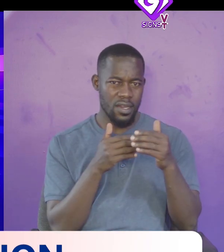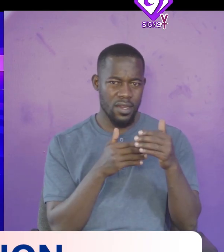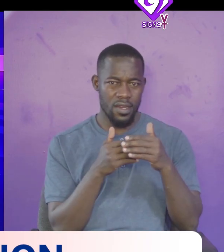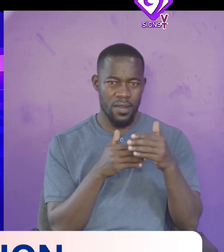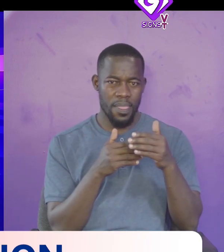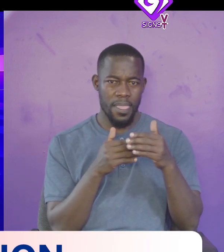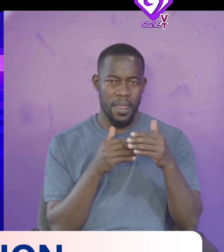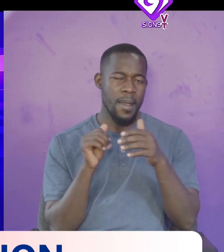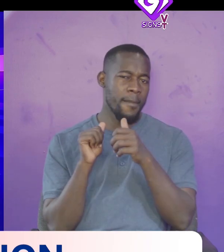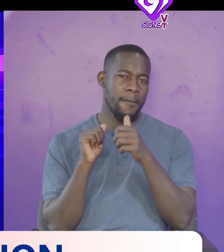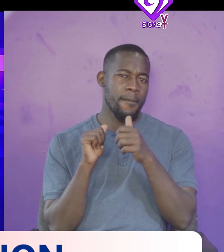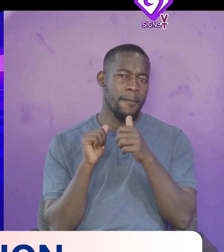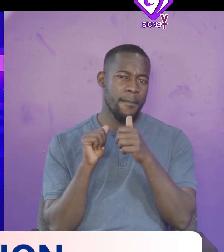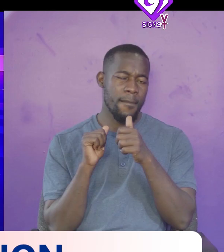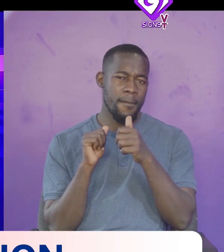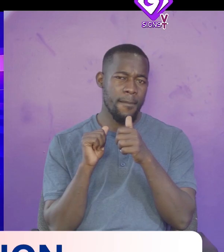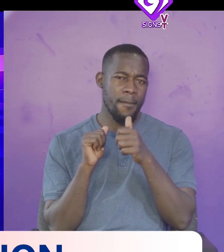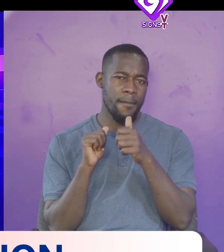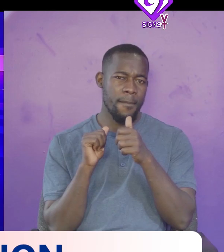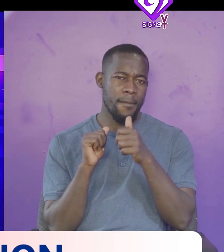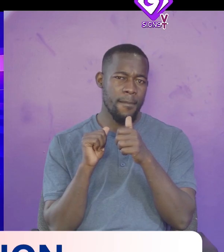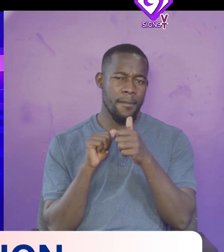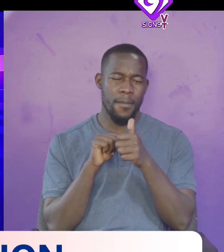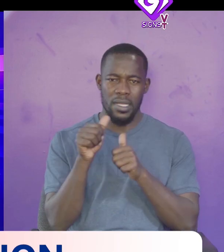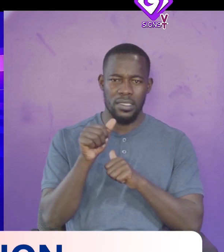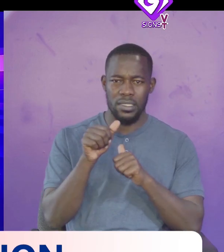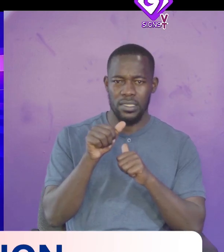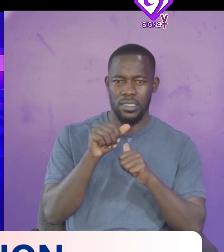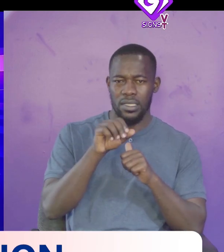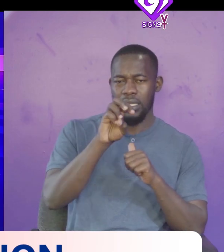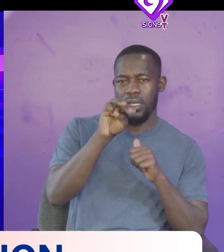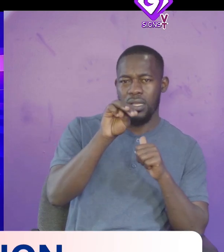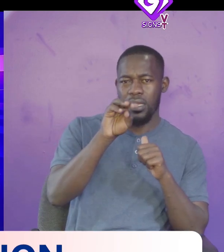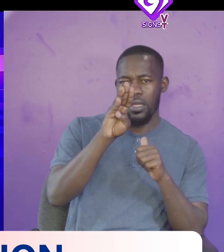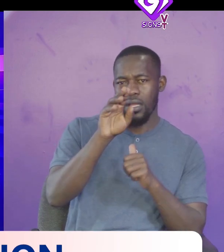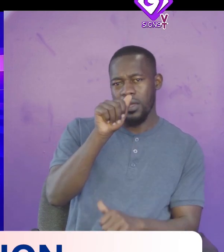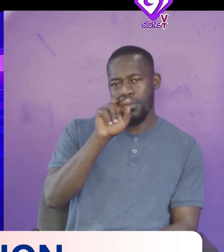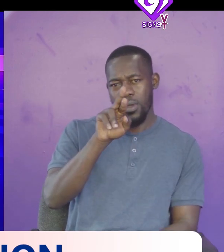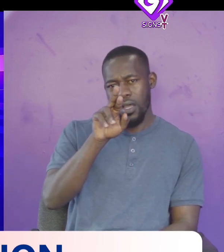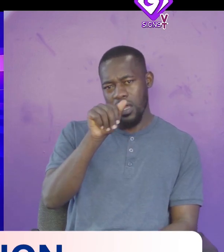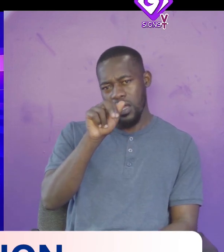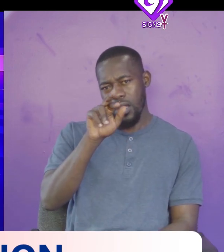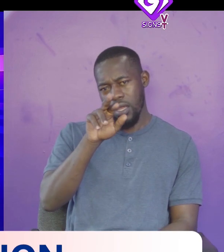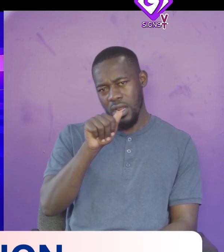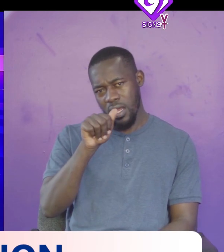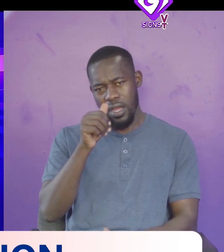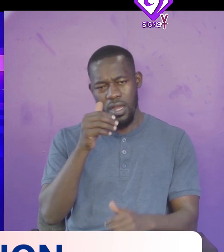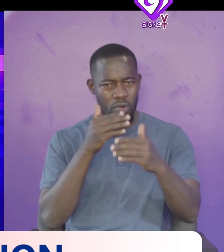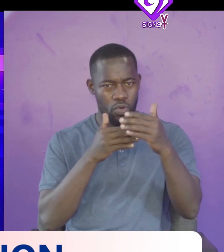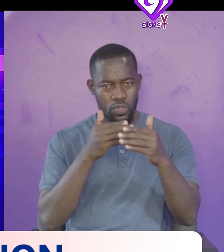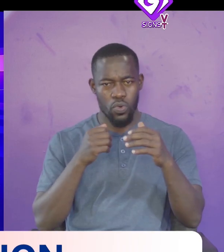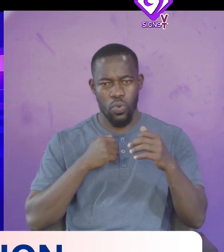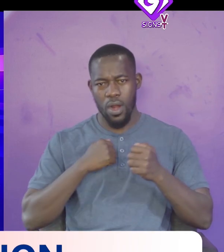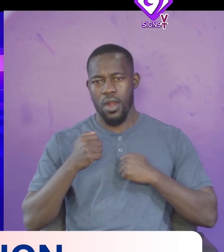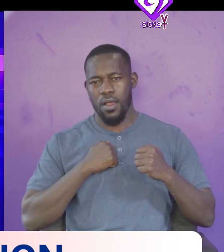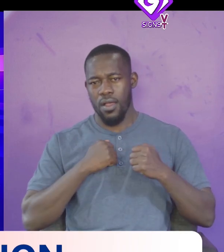past Entebbe. On your way to Mbarara? Past Entebbe, yeah, that area. On your way to as you're heading towards Rwanda, or is it? I